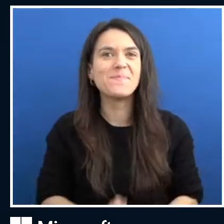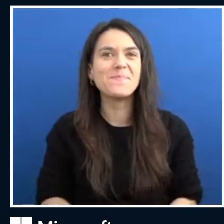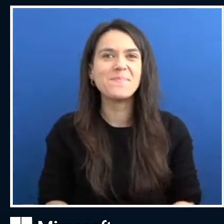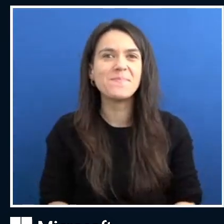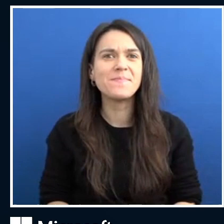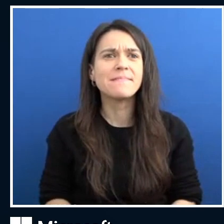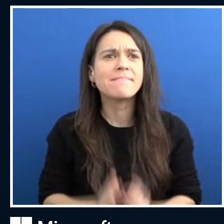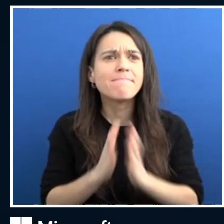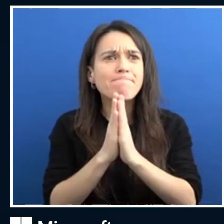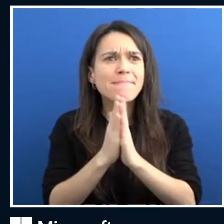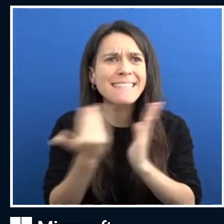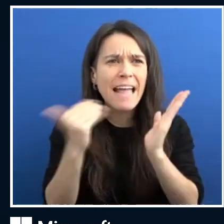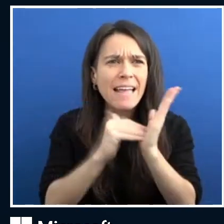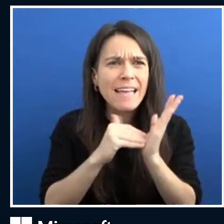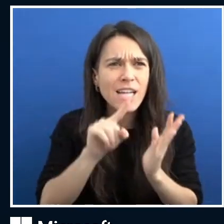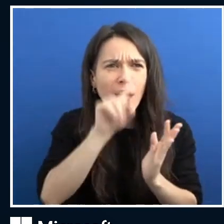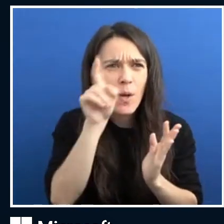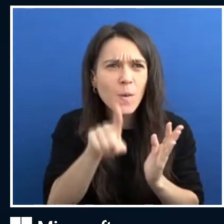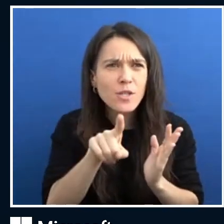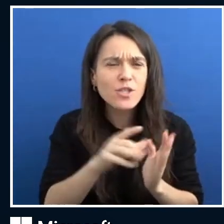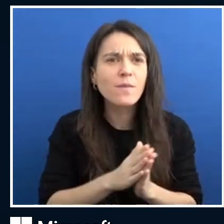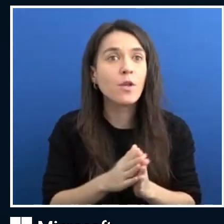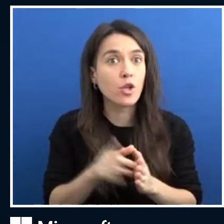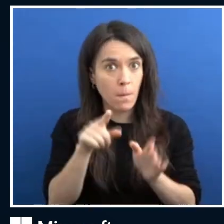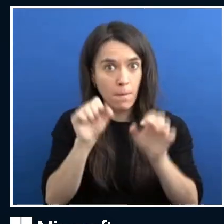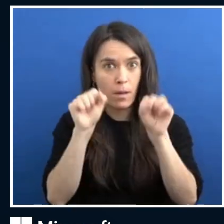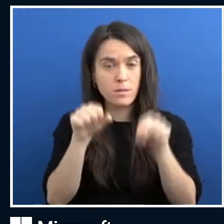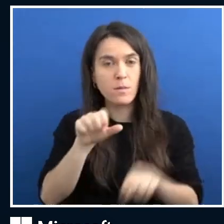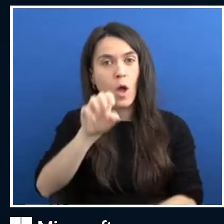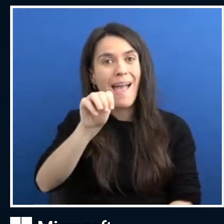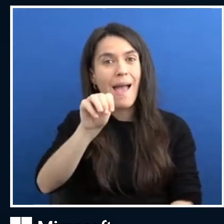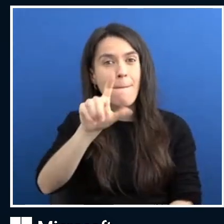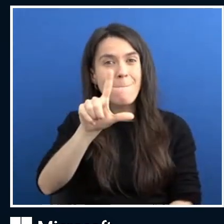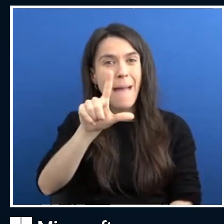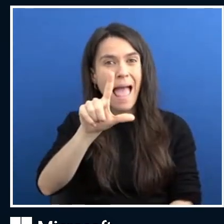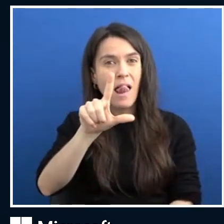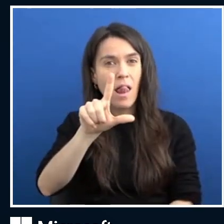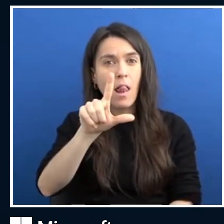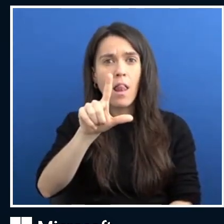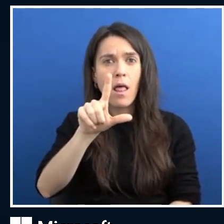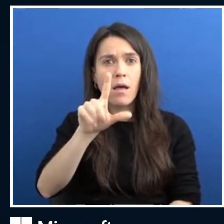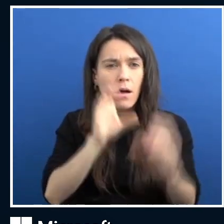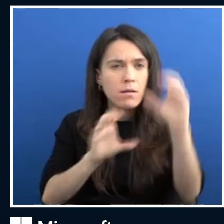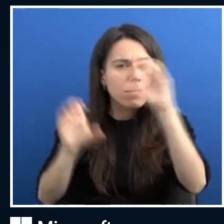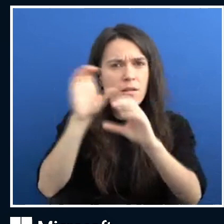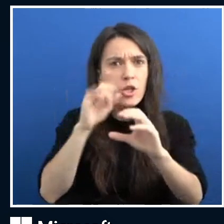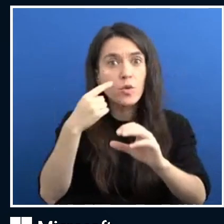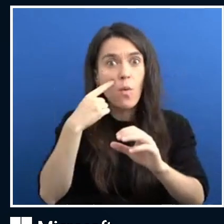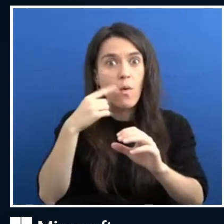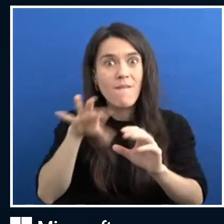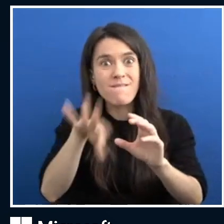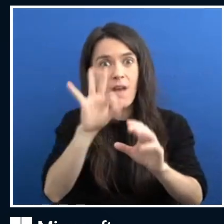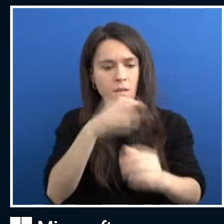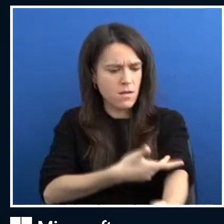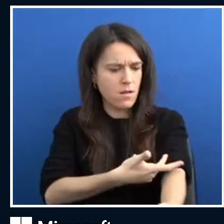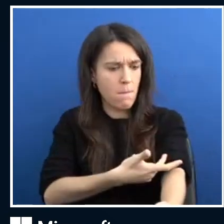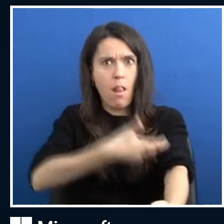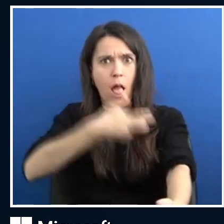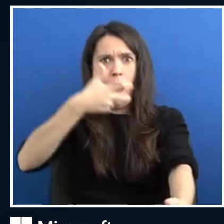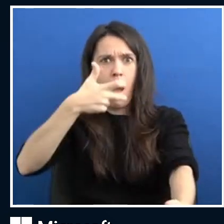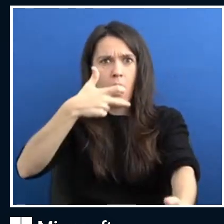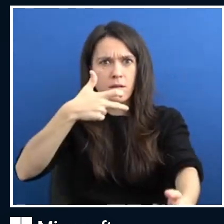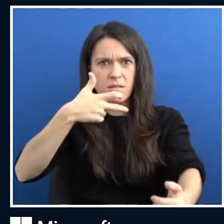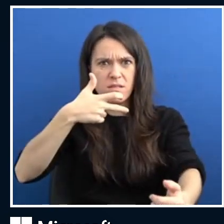sorry. Is it possible to use ML to find out abnormal blood test results? Yeah, it is possible to use ML